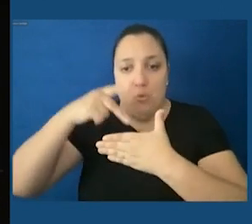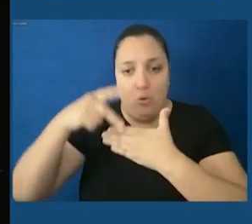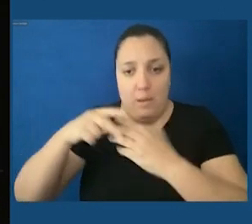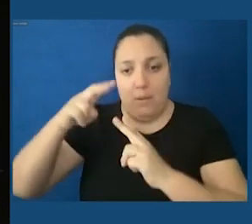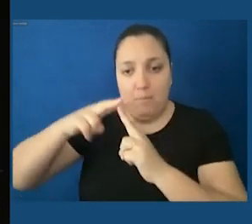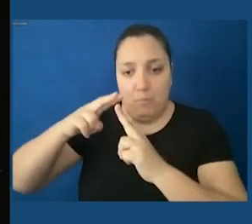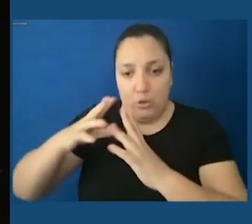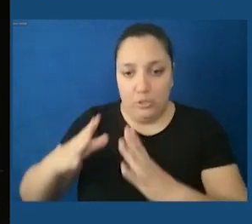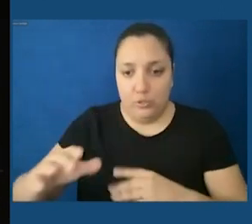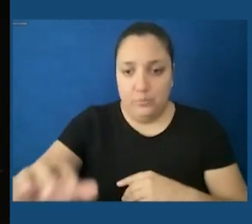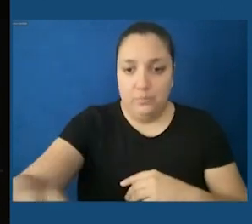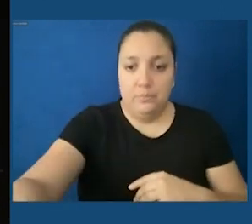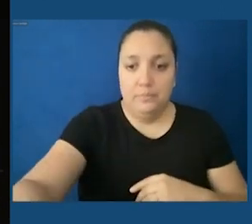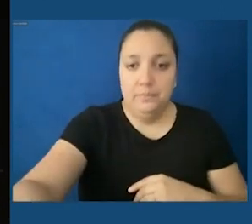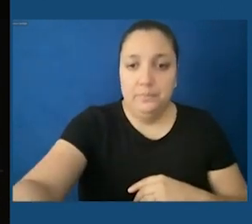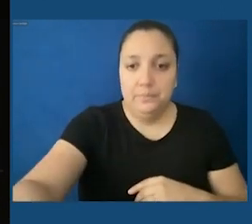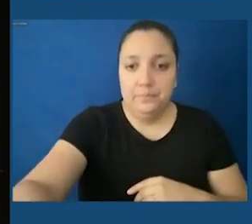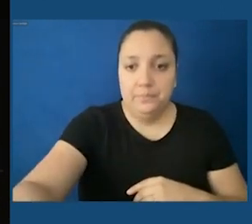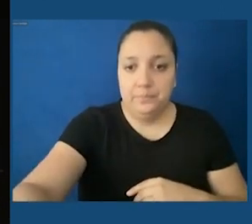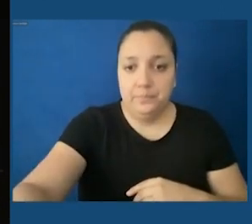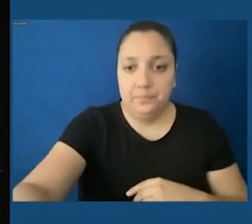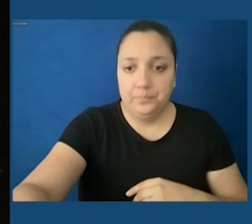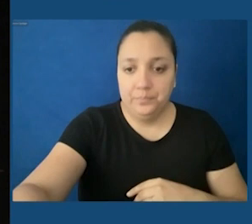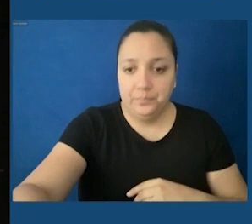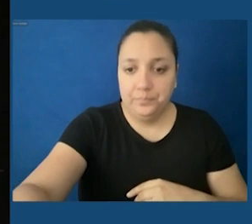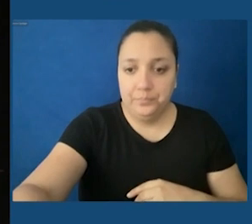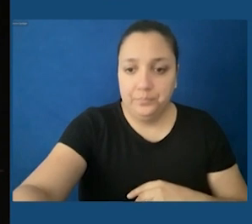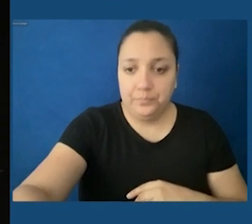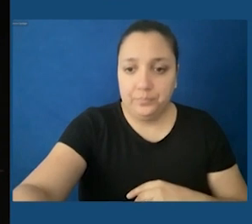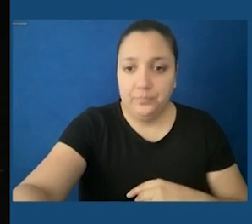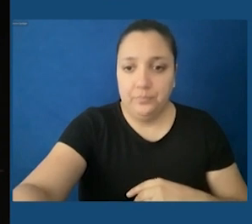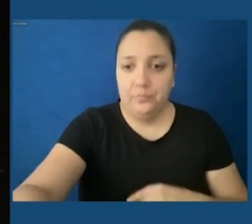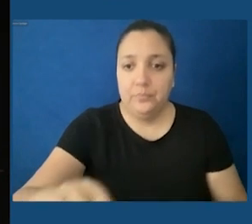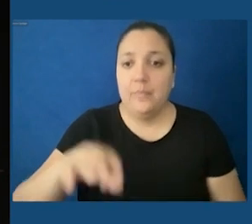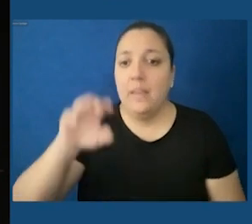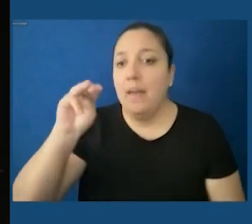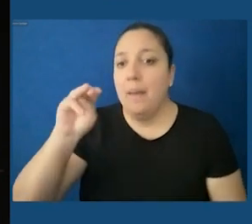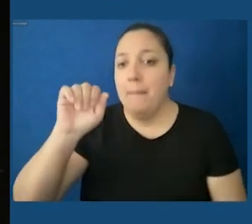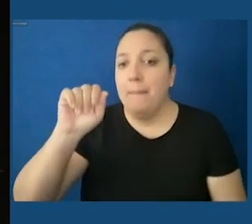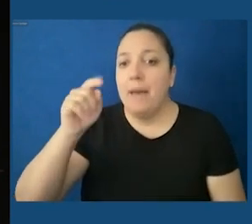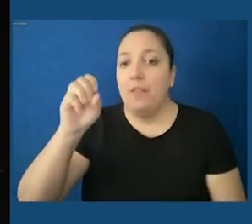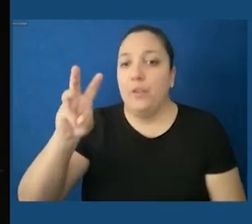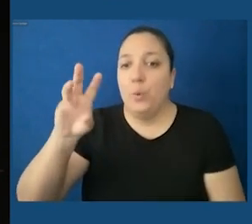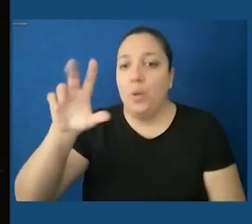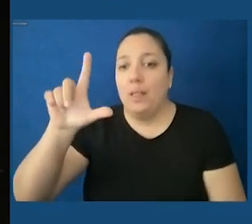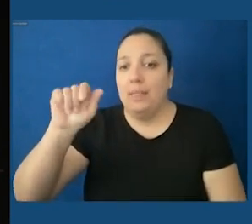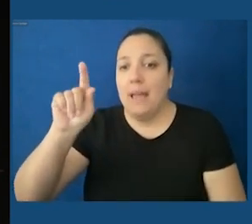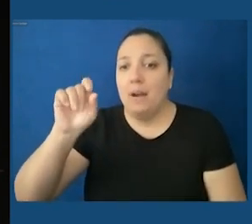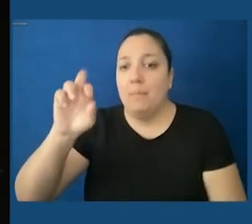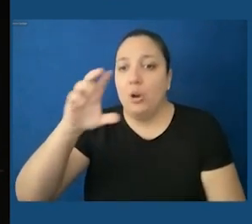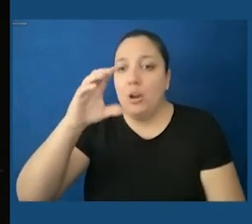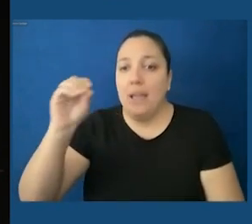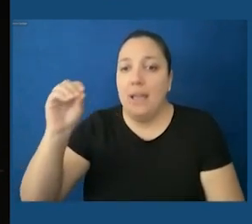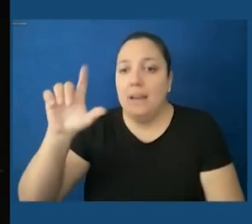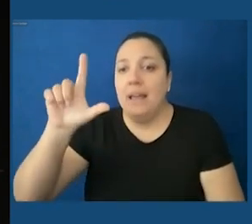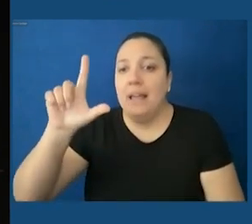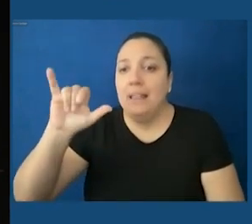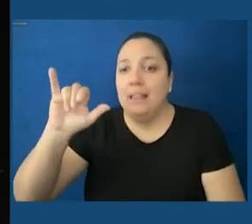Matthew Lattimer and Linda Ortiz, Community Relations Specialists for the U.S. Department of Justice Community Relations Service.